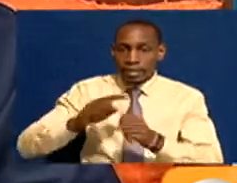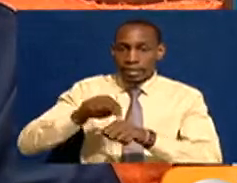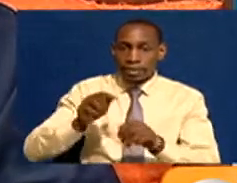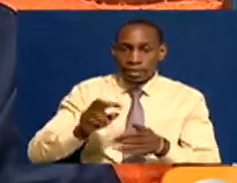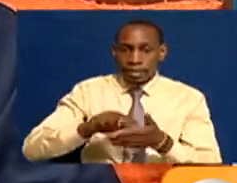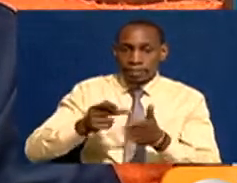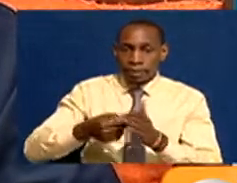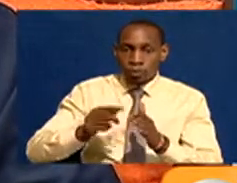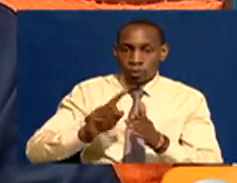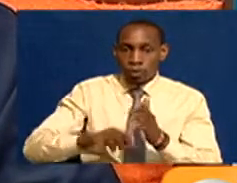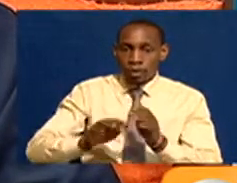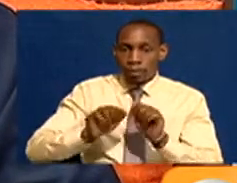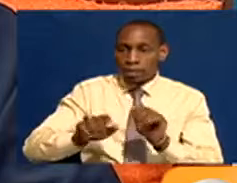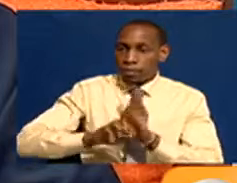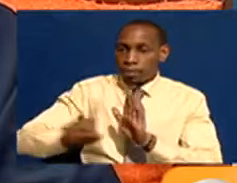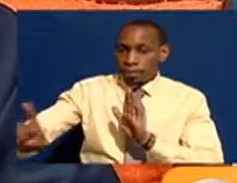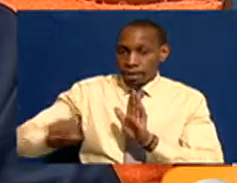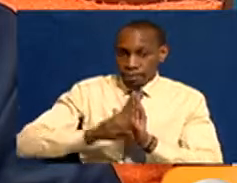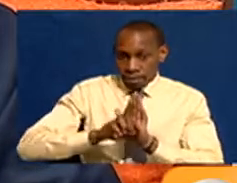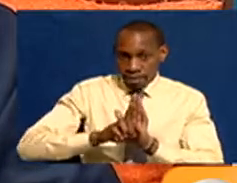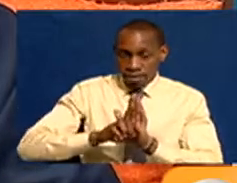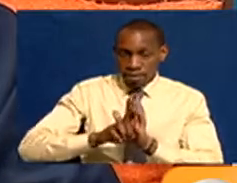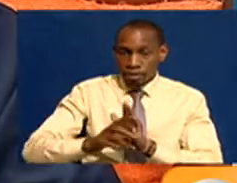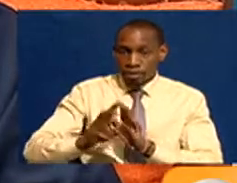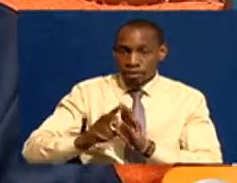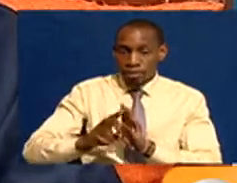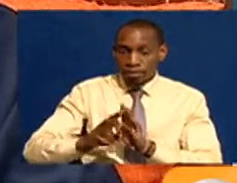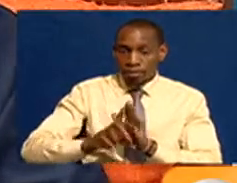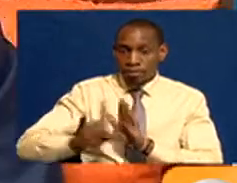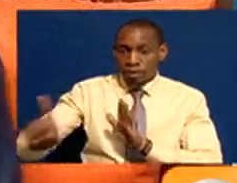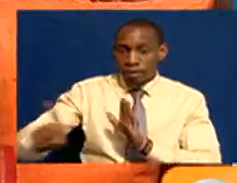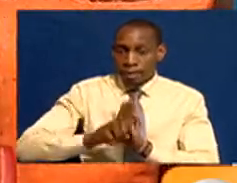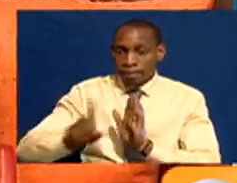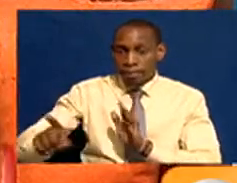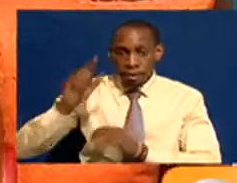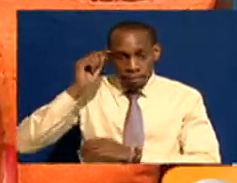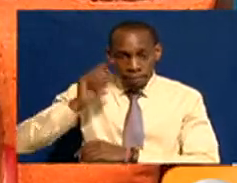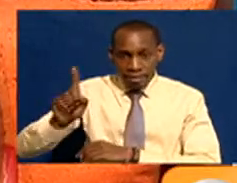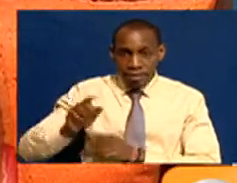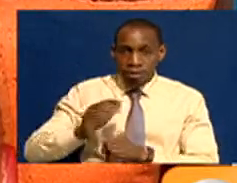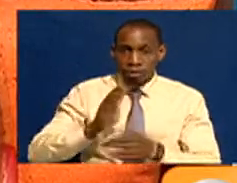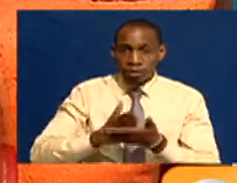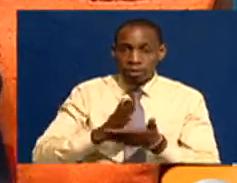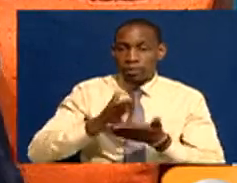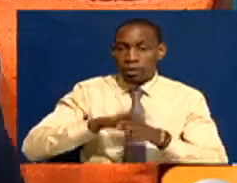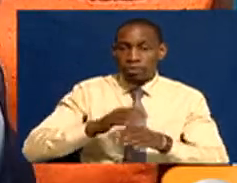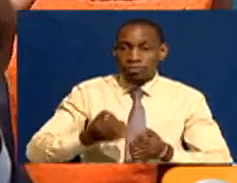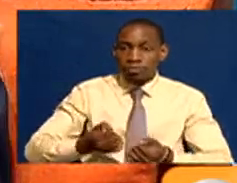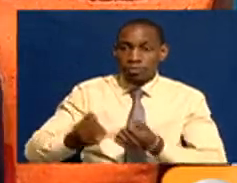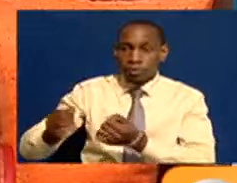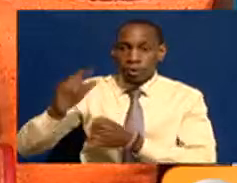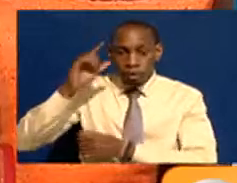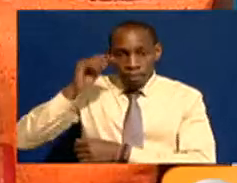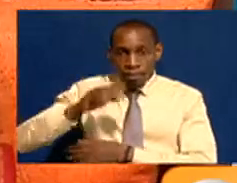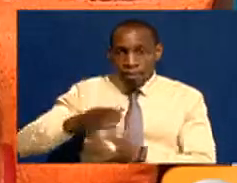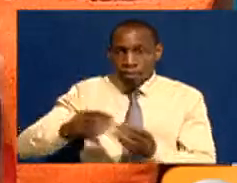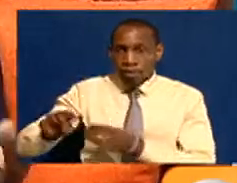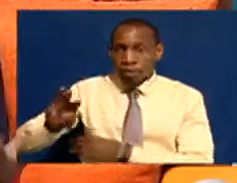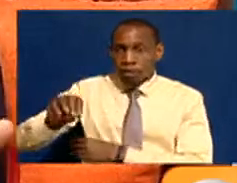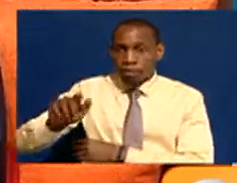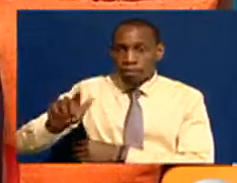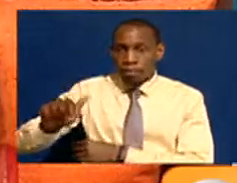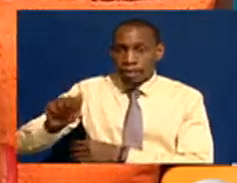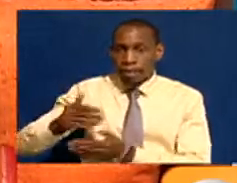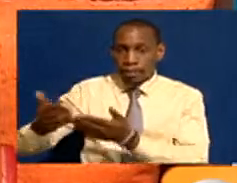back and do two trips from Mombasa to Nairobi. It can be beautiful to drive from Mombasa to Malaba because it can attract